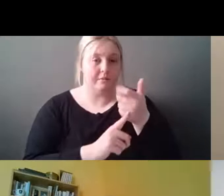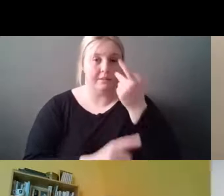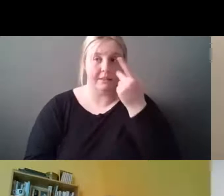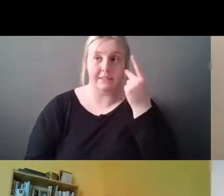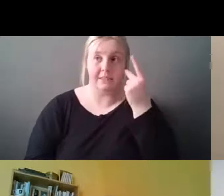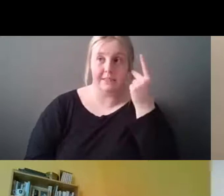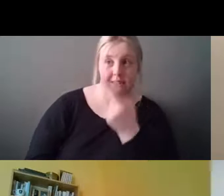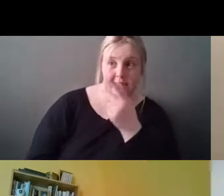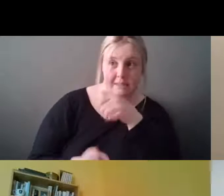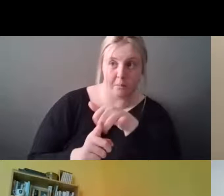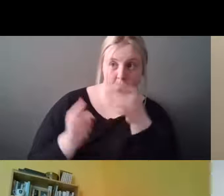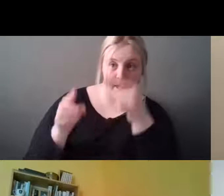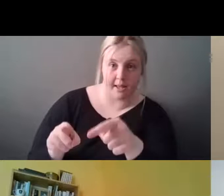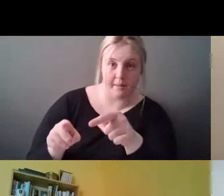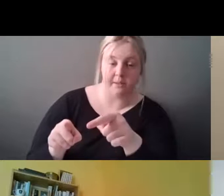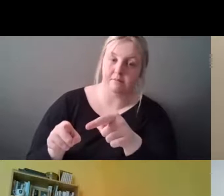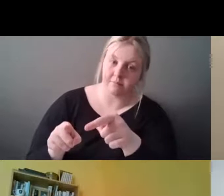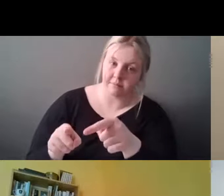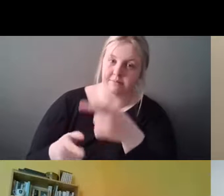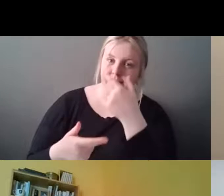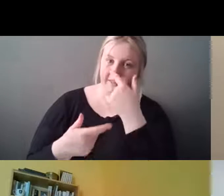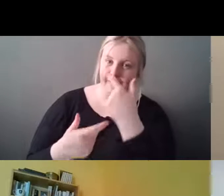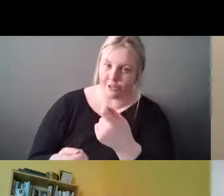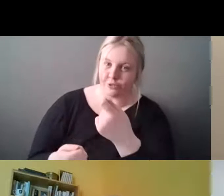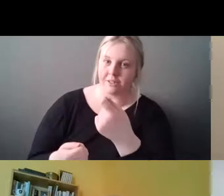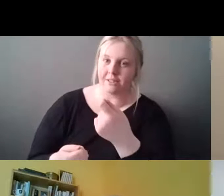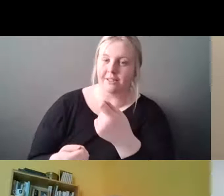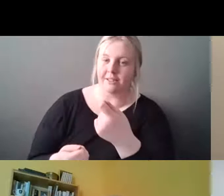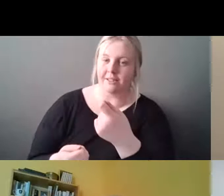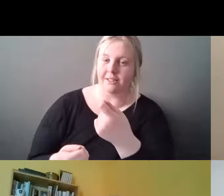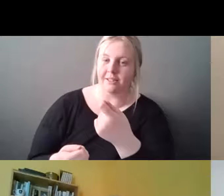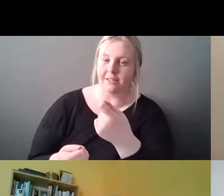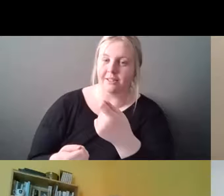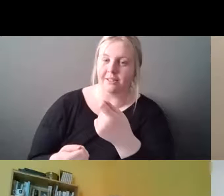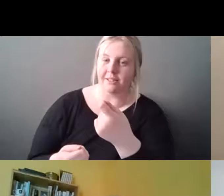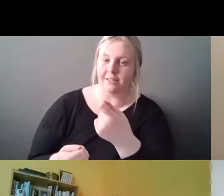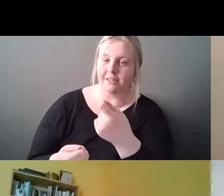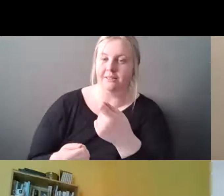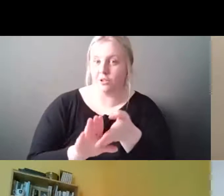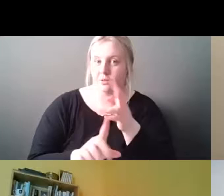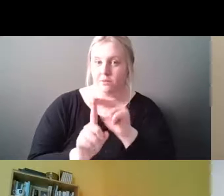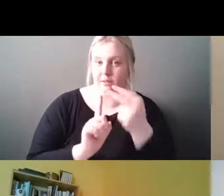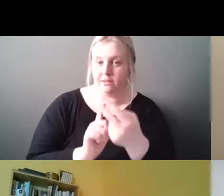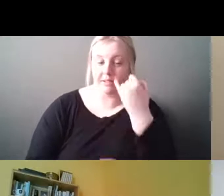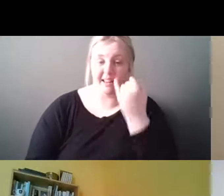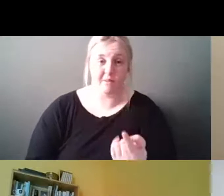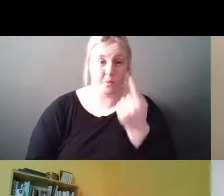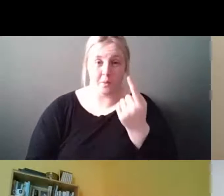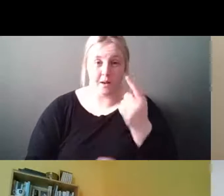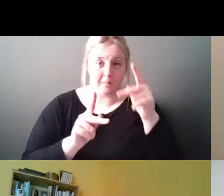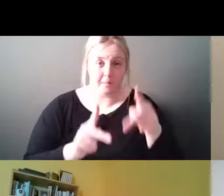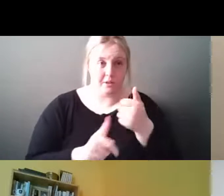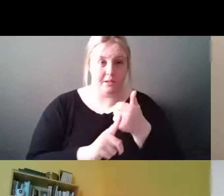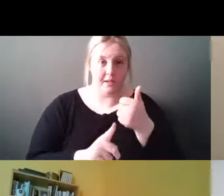bullying, it's a really interesting thing from psychology, the idea that if one person speaks